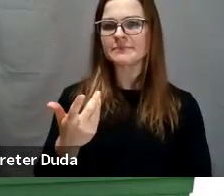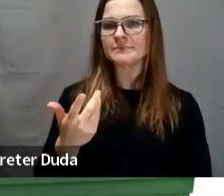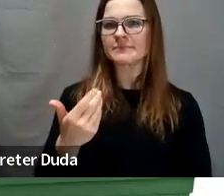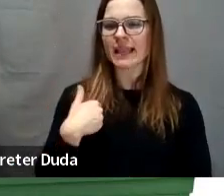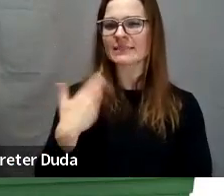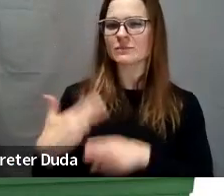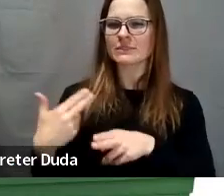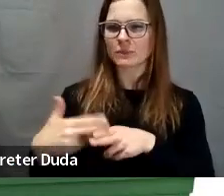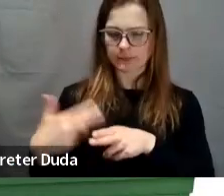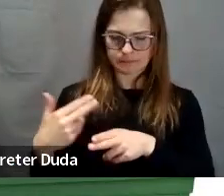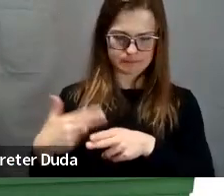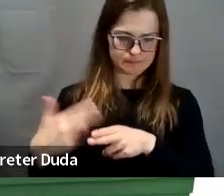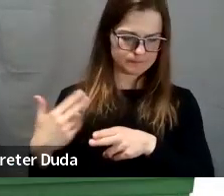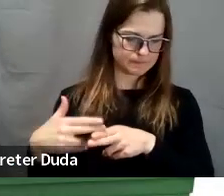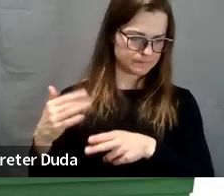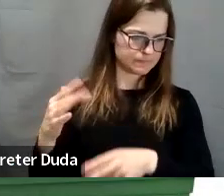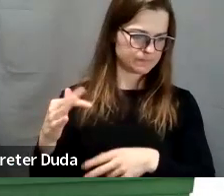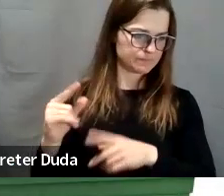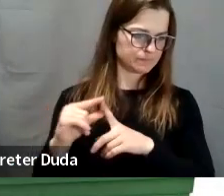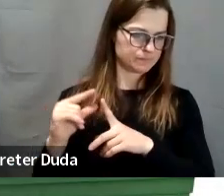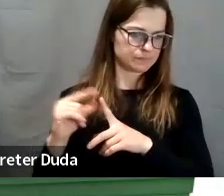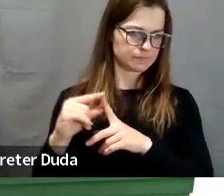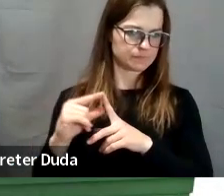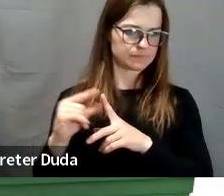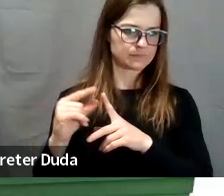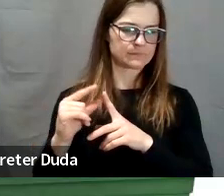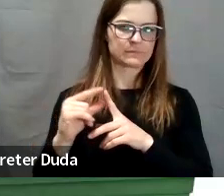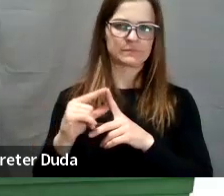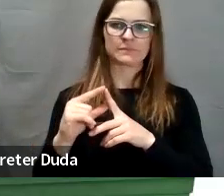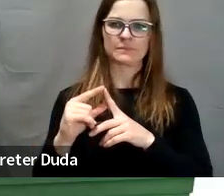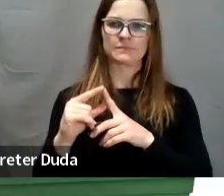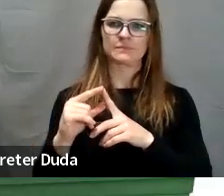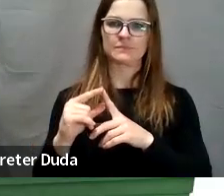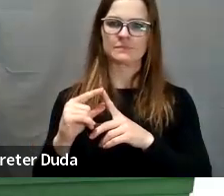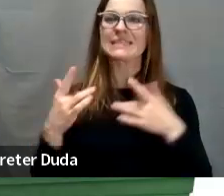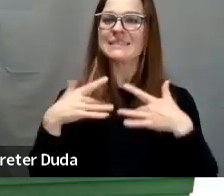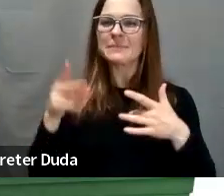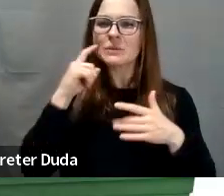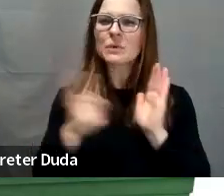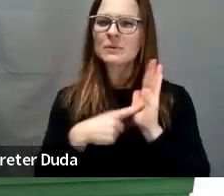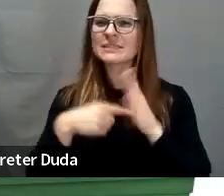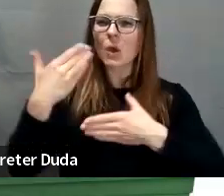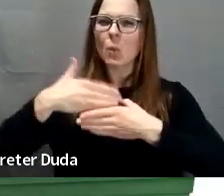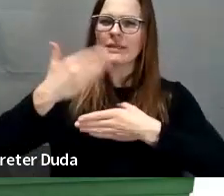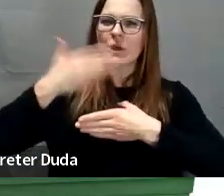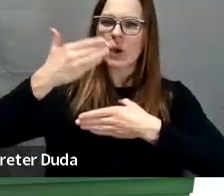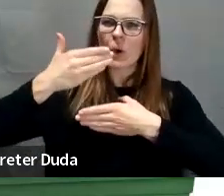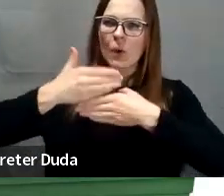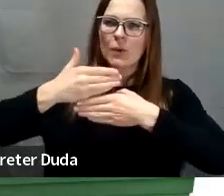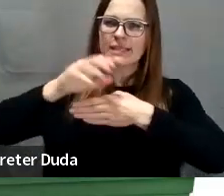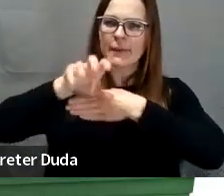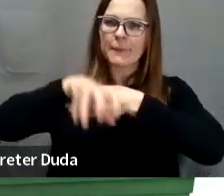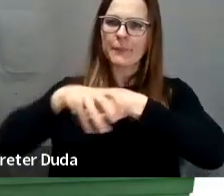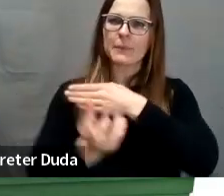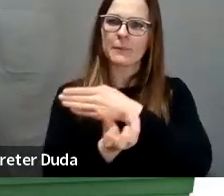what word am I looking for here? It has plots that oftentimes you'll see outside of a window pane, that